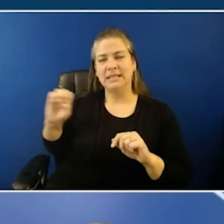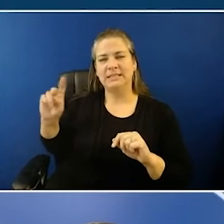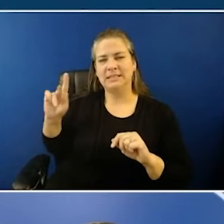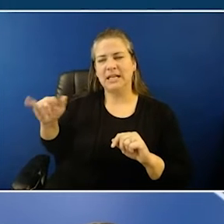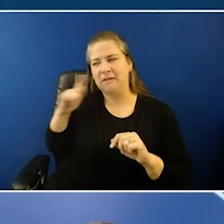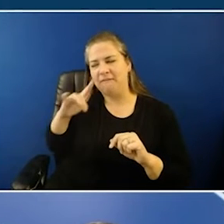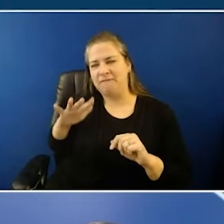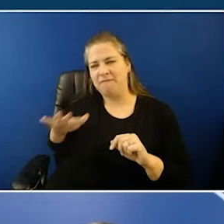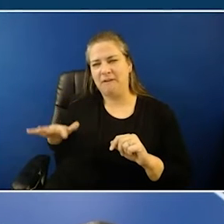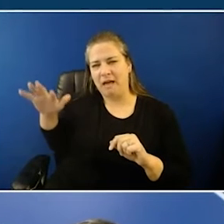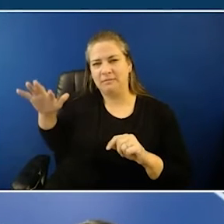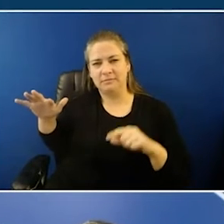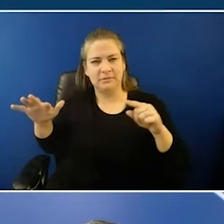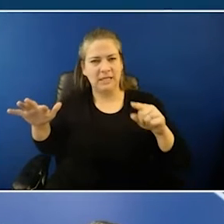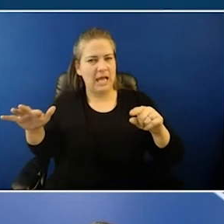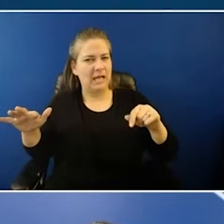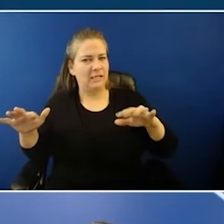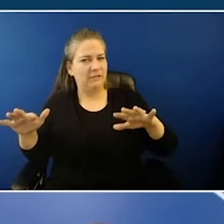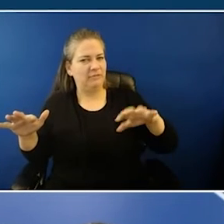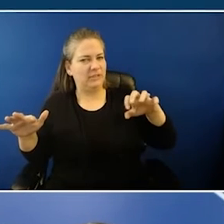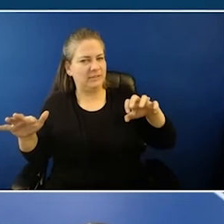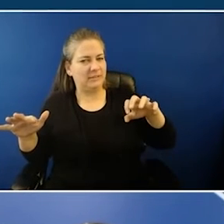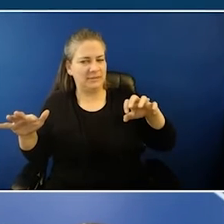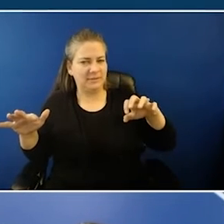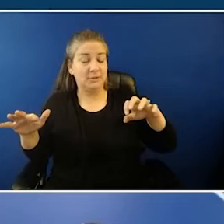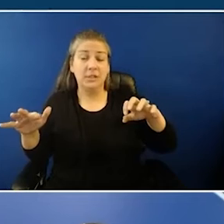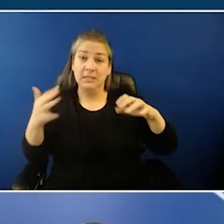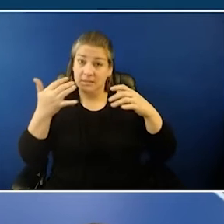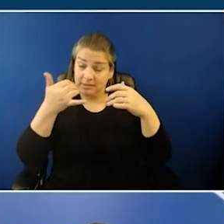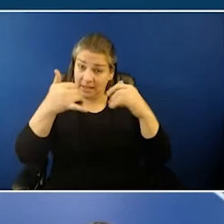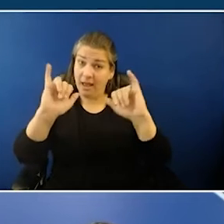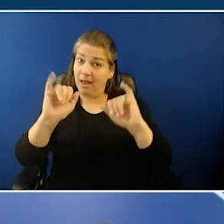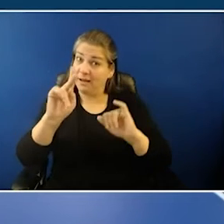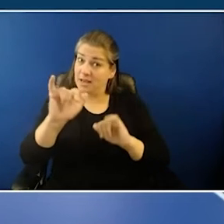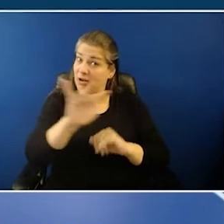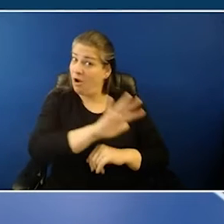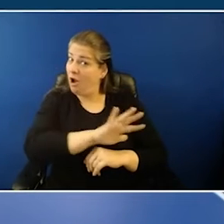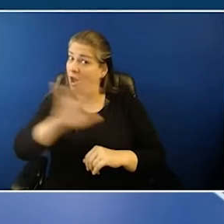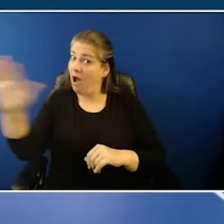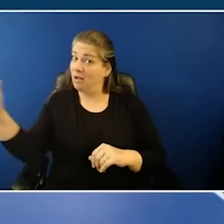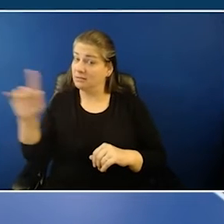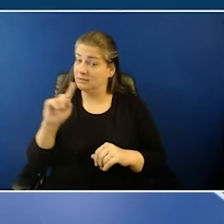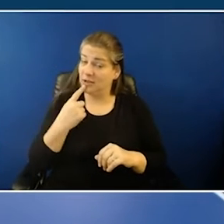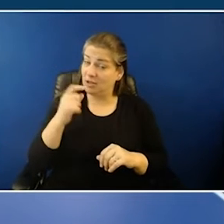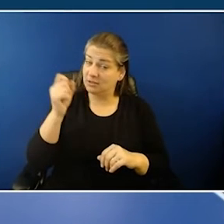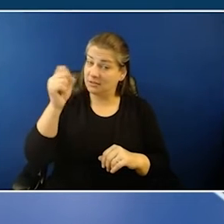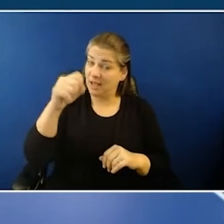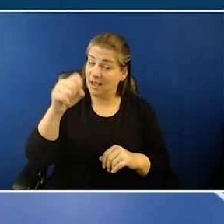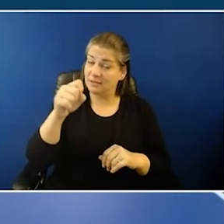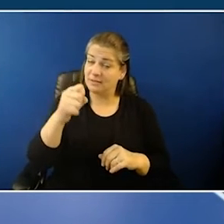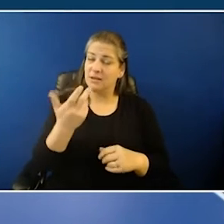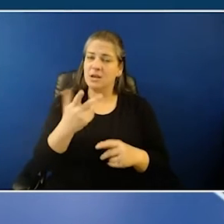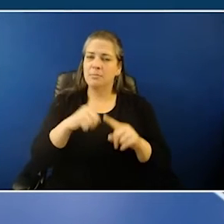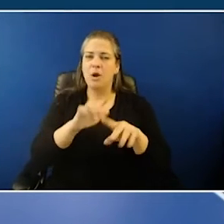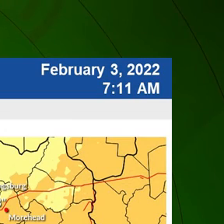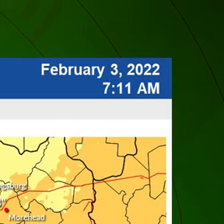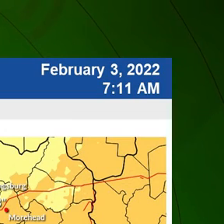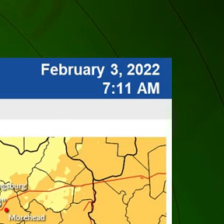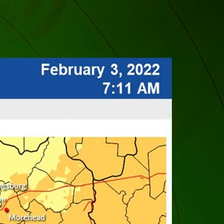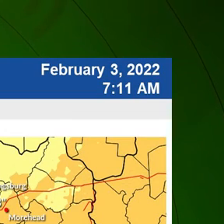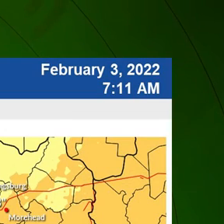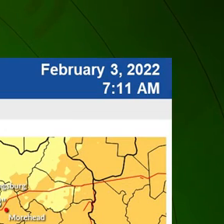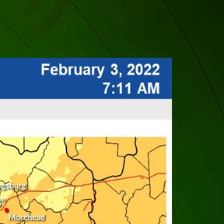a significant weather event for all of Kentucky, even if what you are going to get, depending on your region, is a little different.